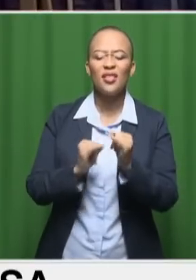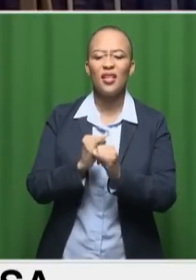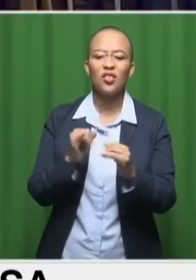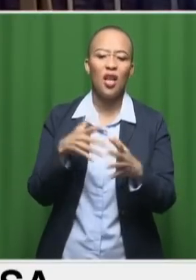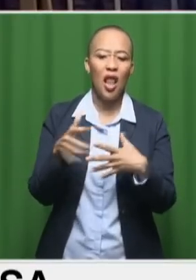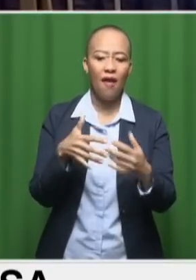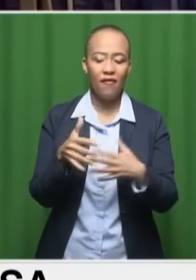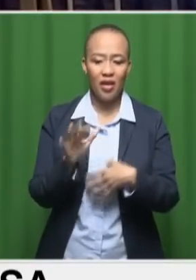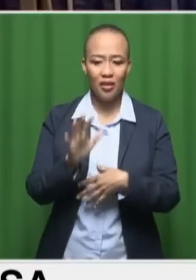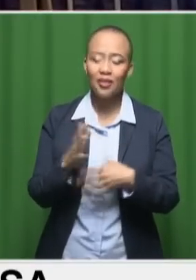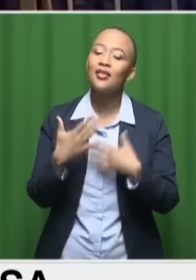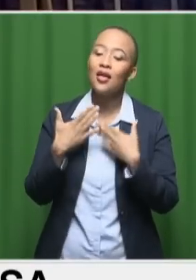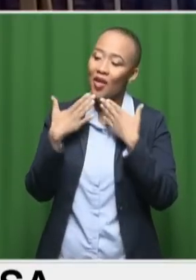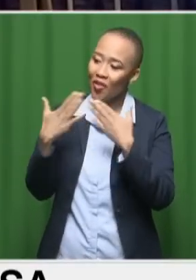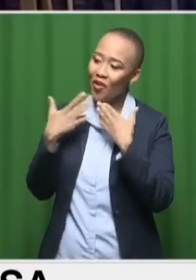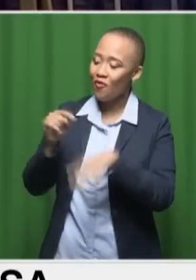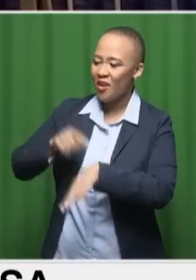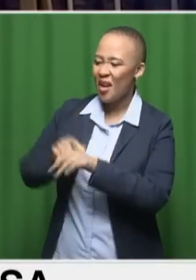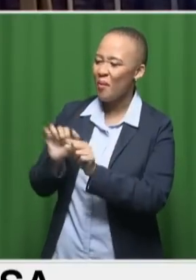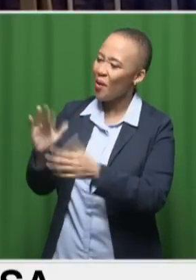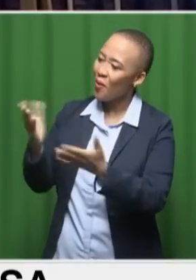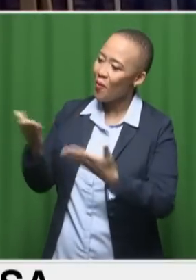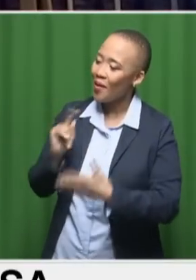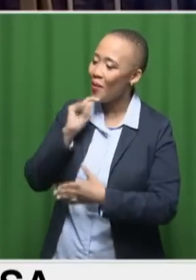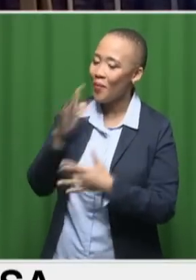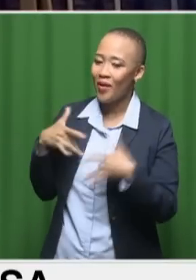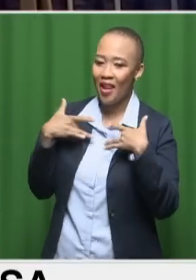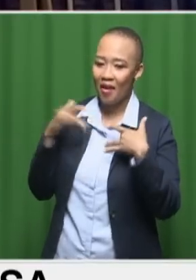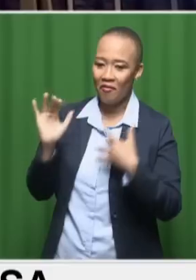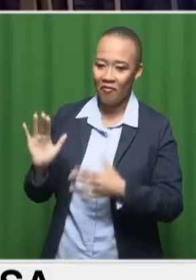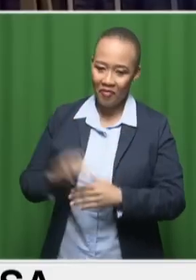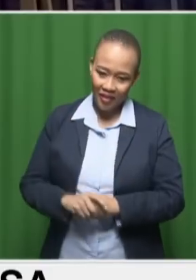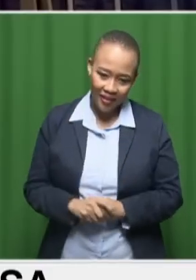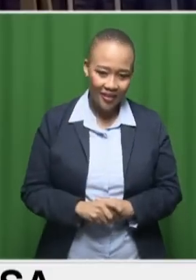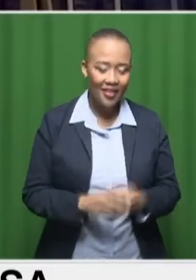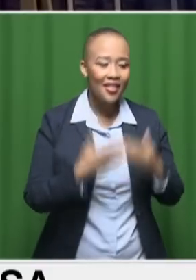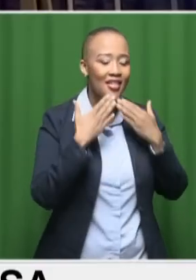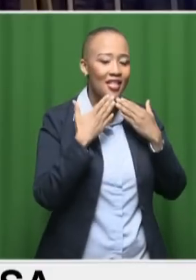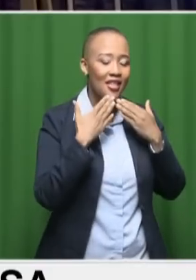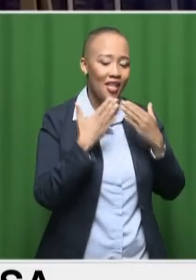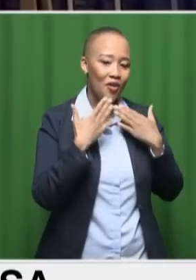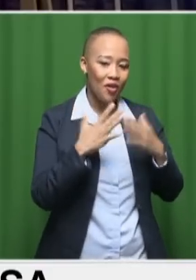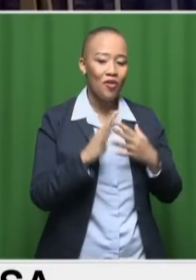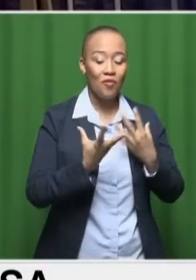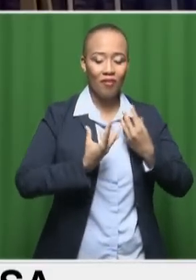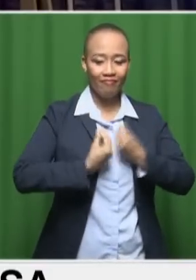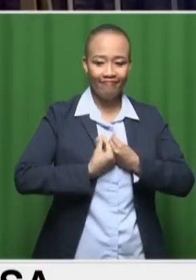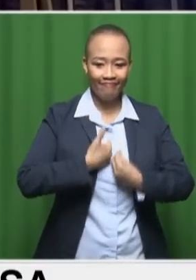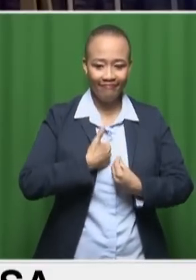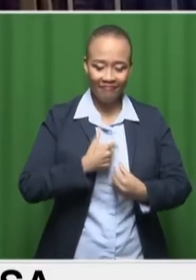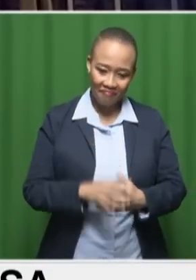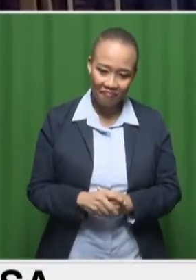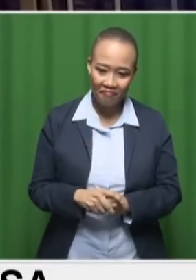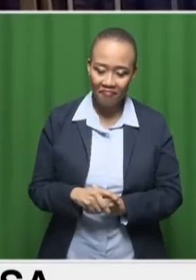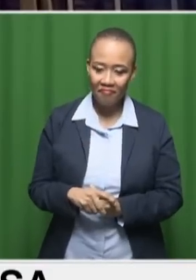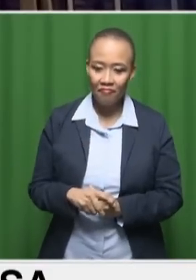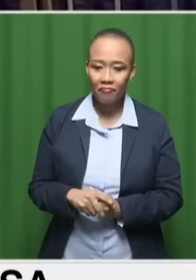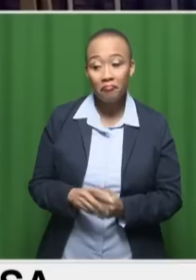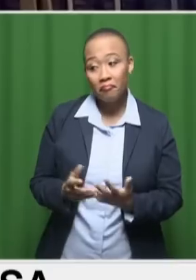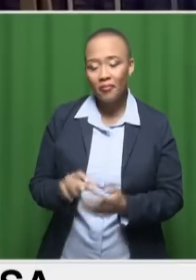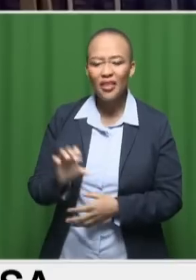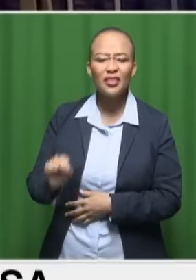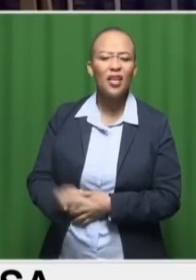Carvalho. Gustavo, thanks for your time. Welcome to Morning Live. Thank you very much for having me. So it's evident that South Africa